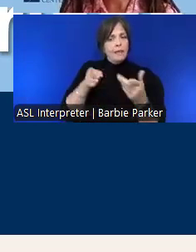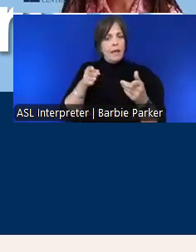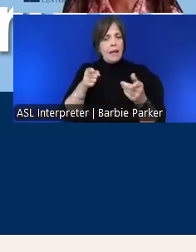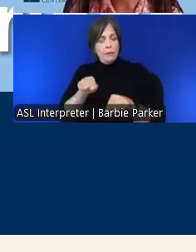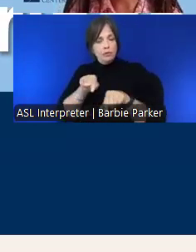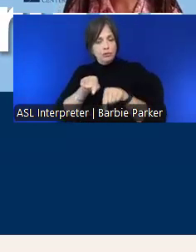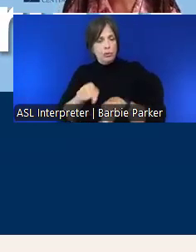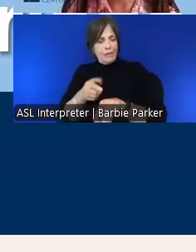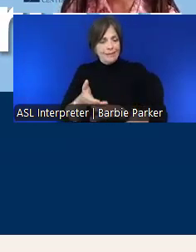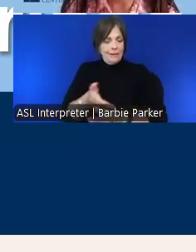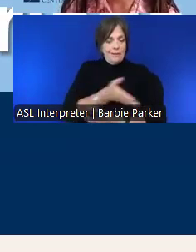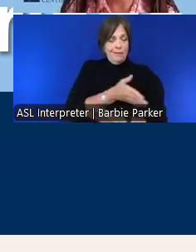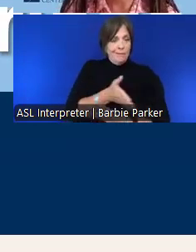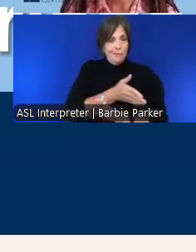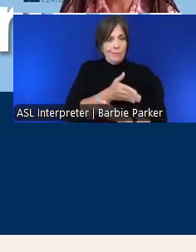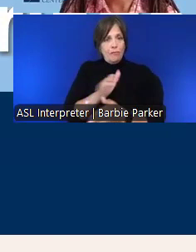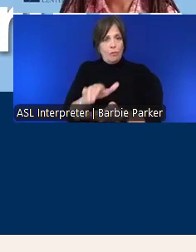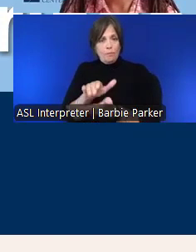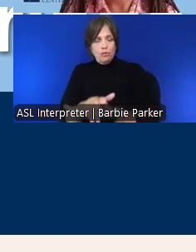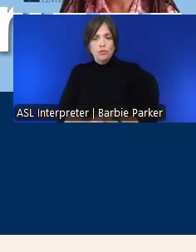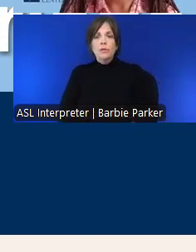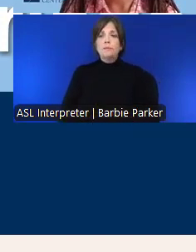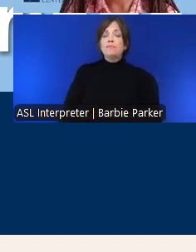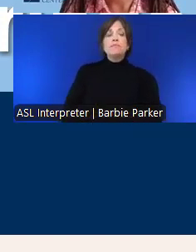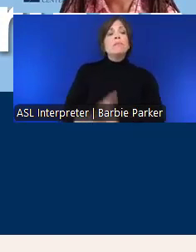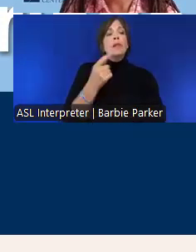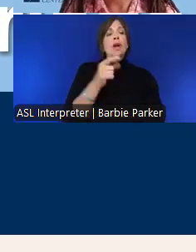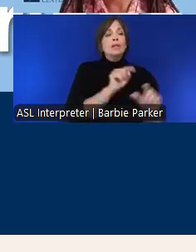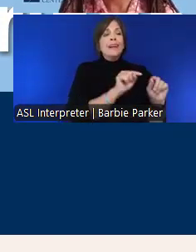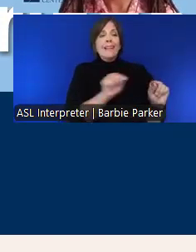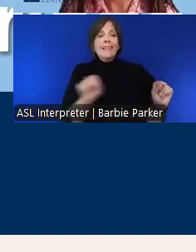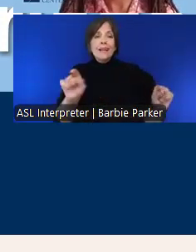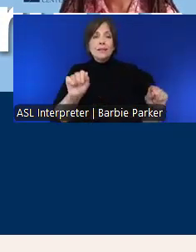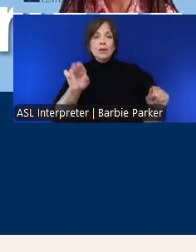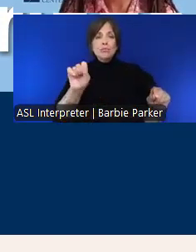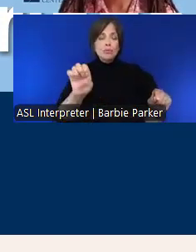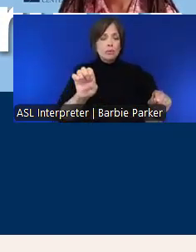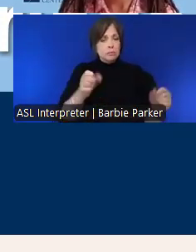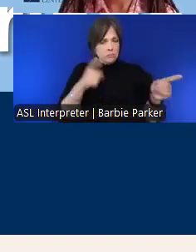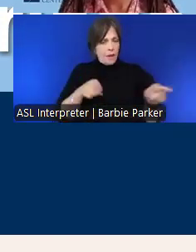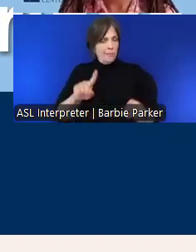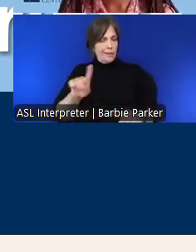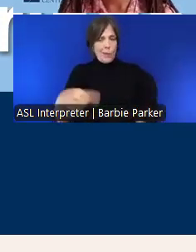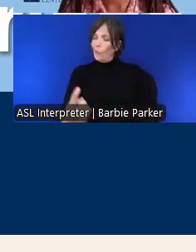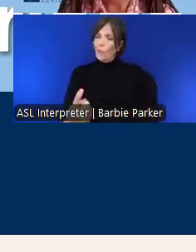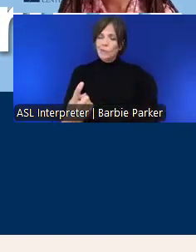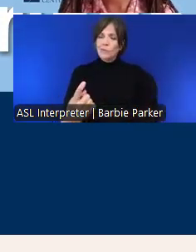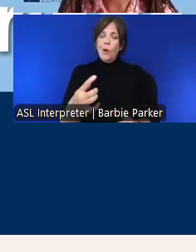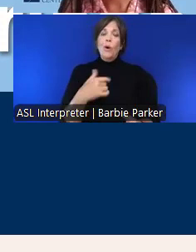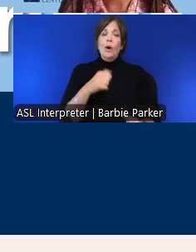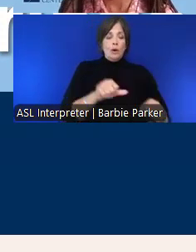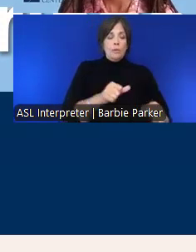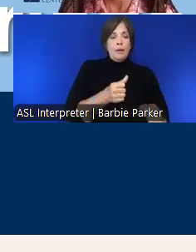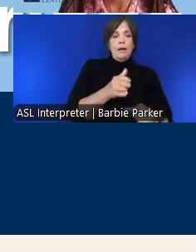not happen in a silo, and there could be other crimes occurring leading up to the